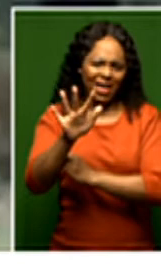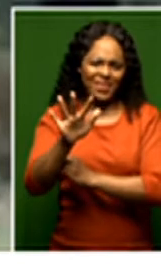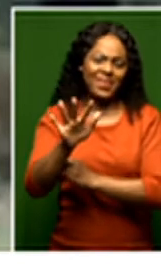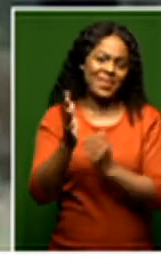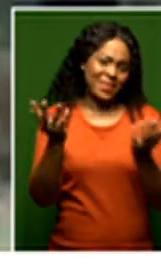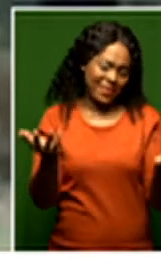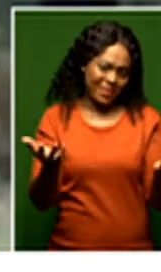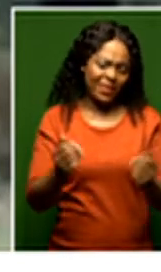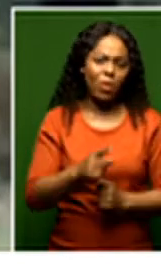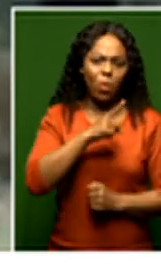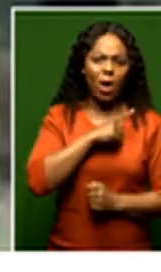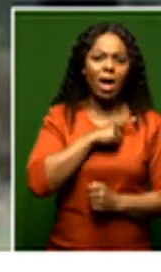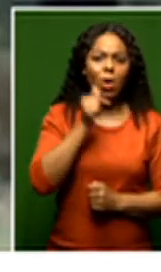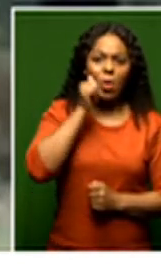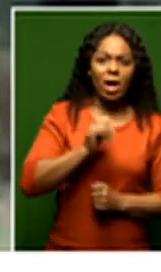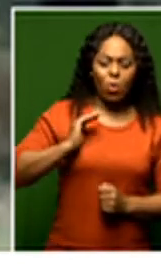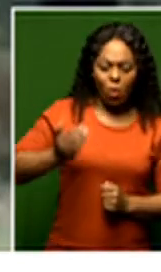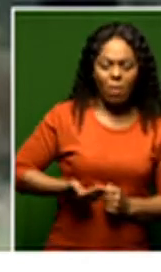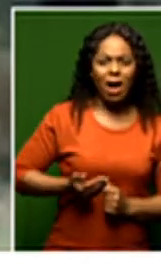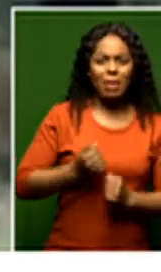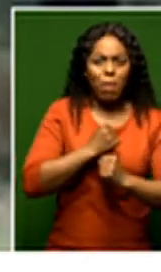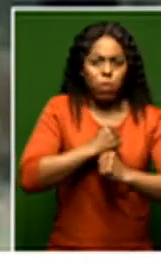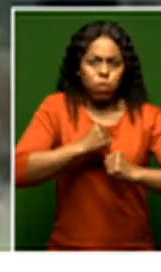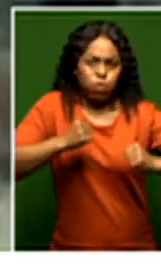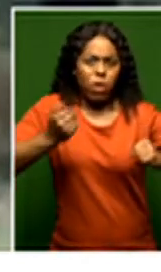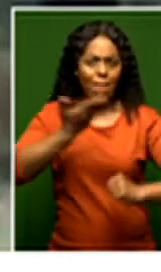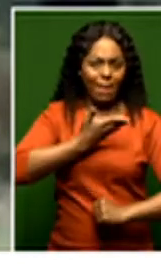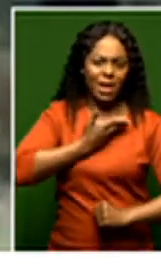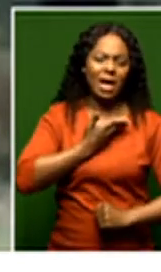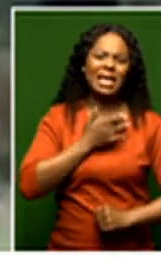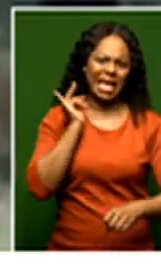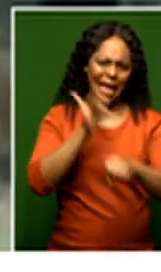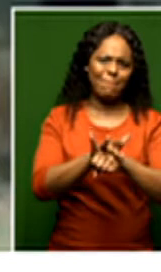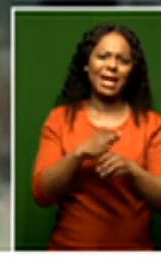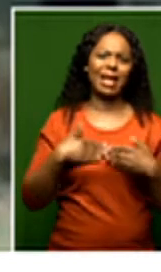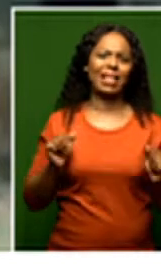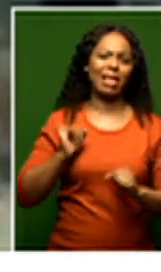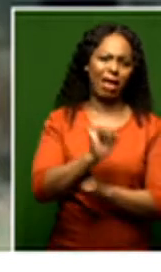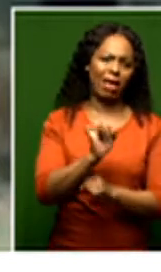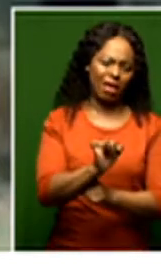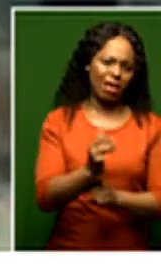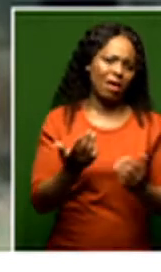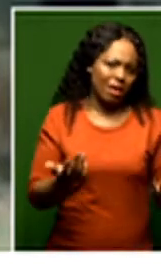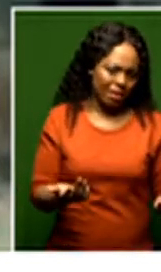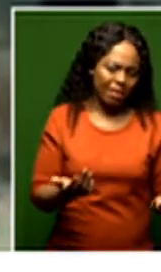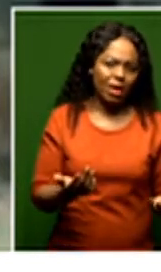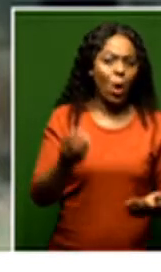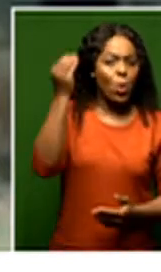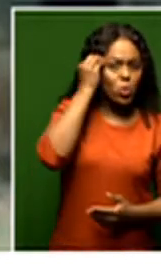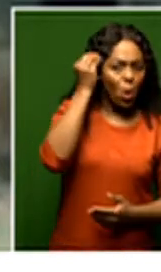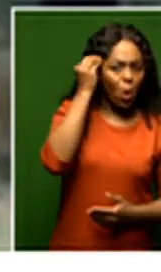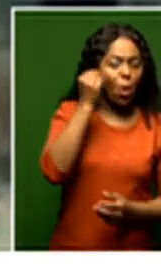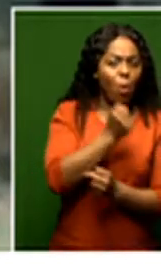when a woman is carrying a lot of weight, it has serious implications for her health. We know for sure that